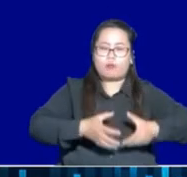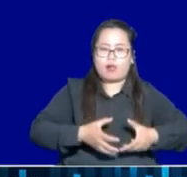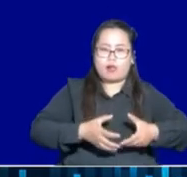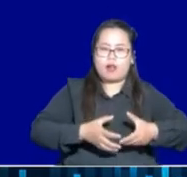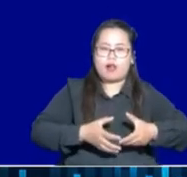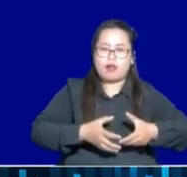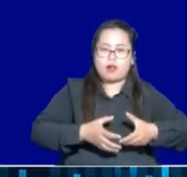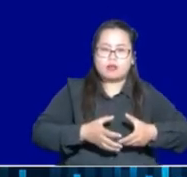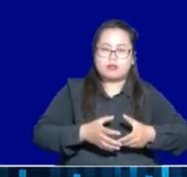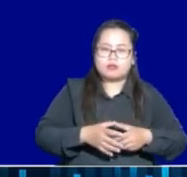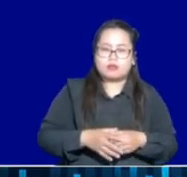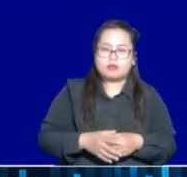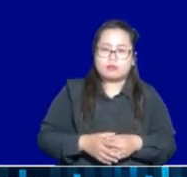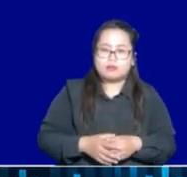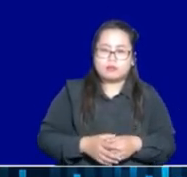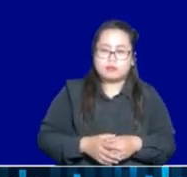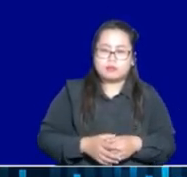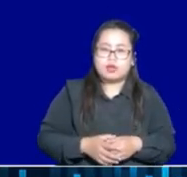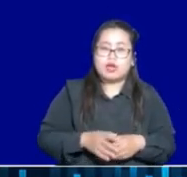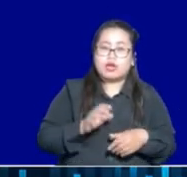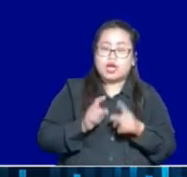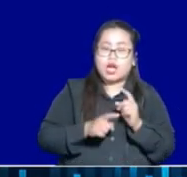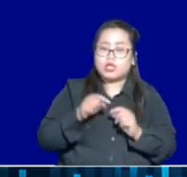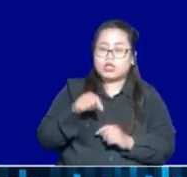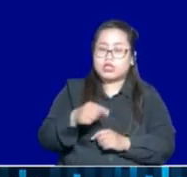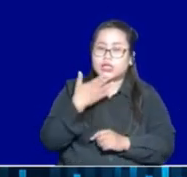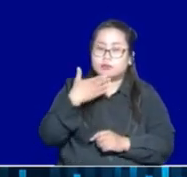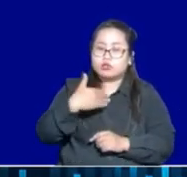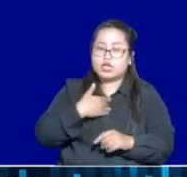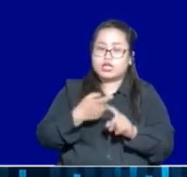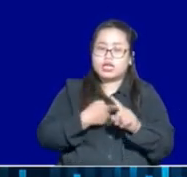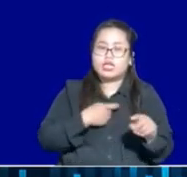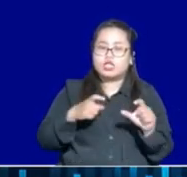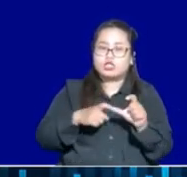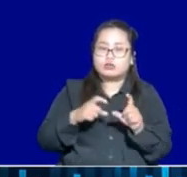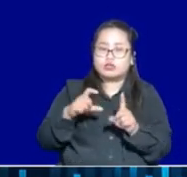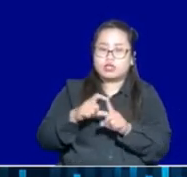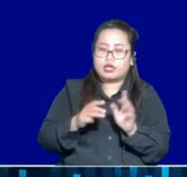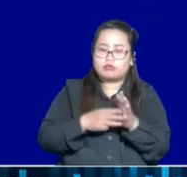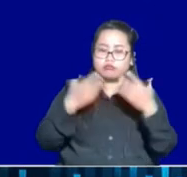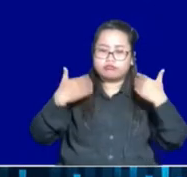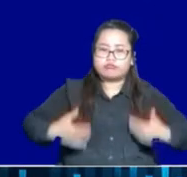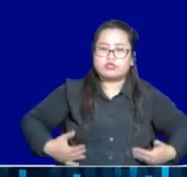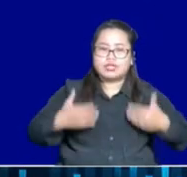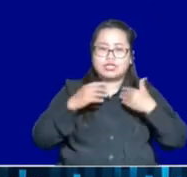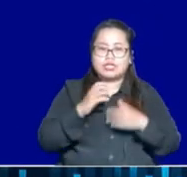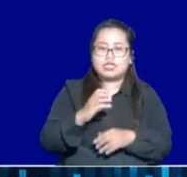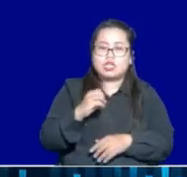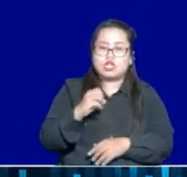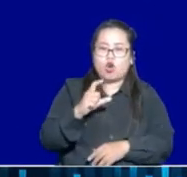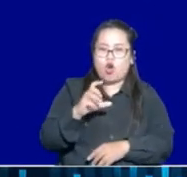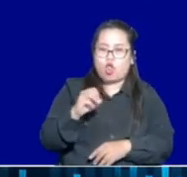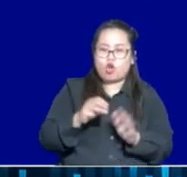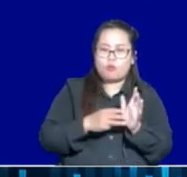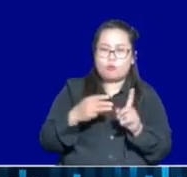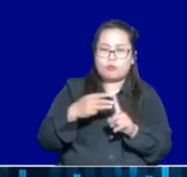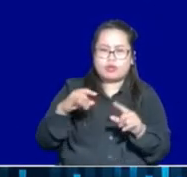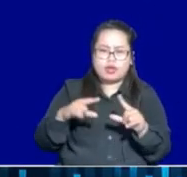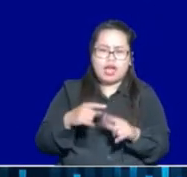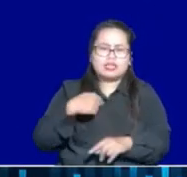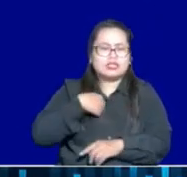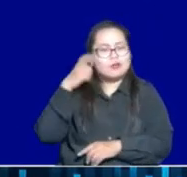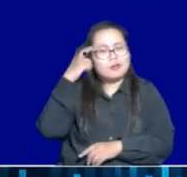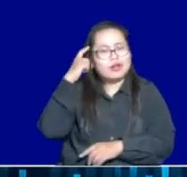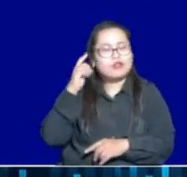sufficient human capital. I'm wondering what this would look like for Indonesia. That is, what are all the things that